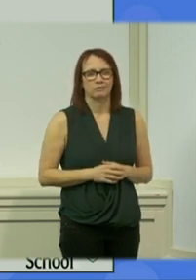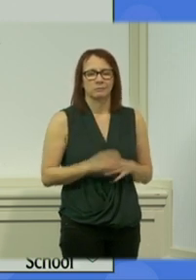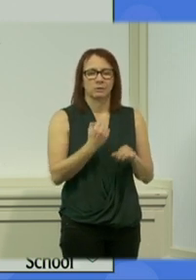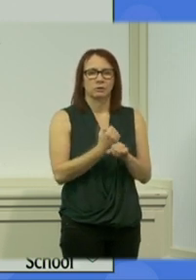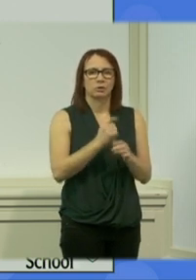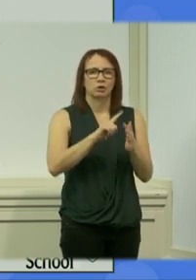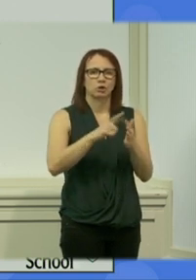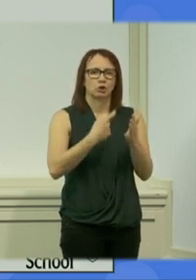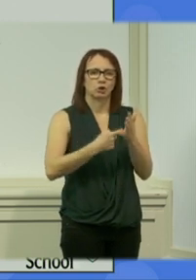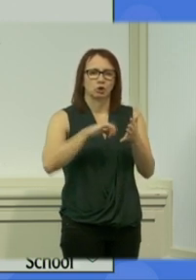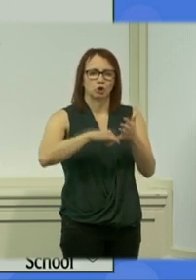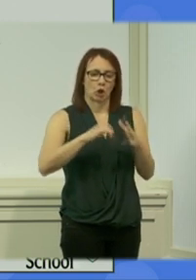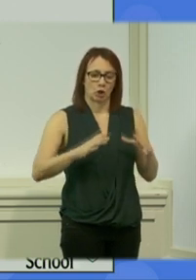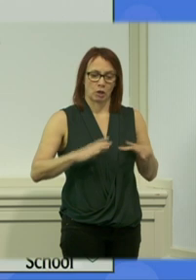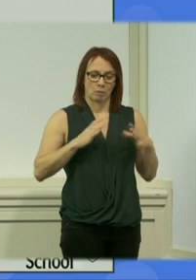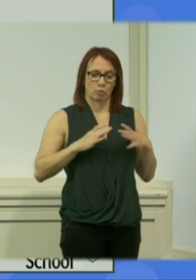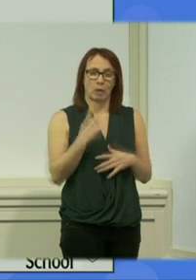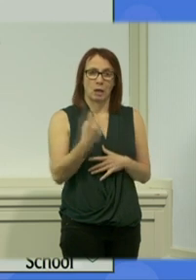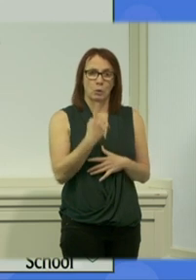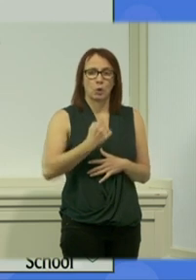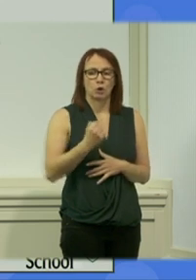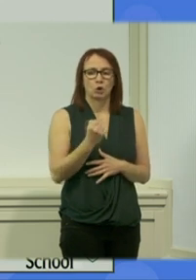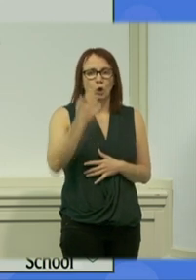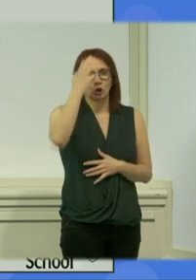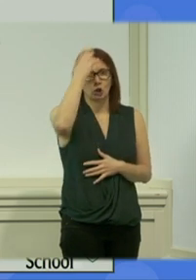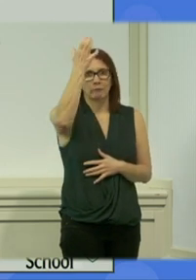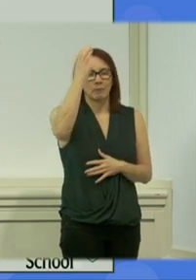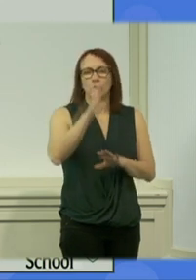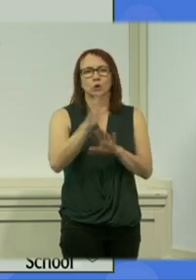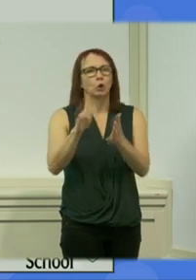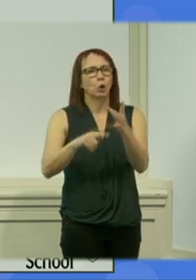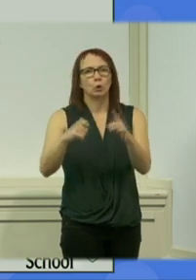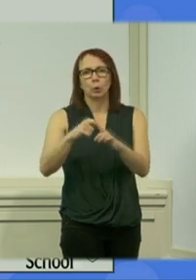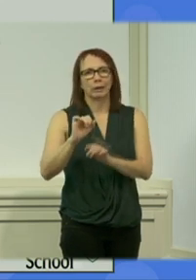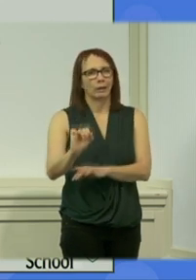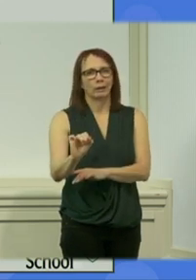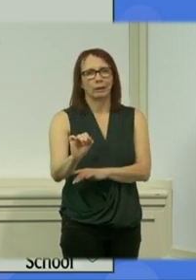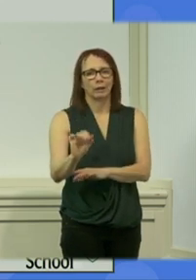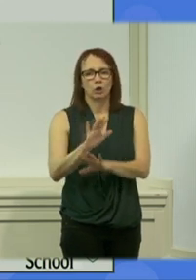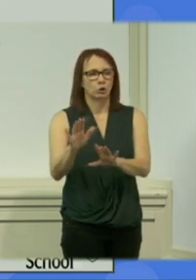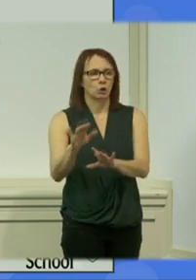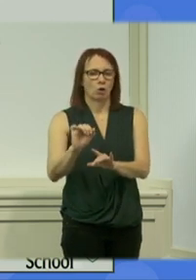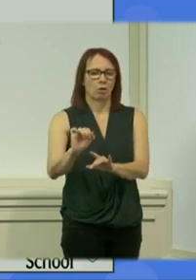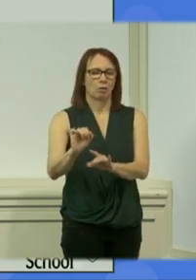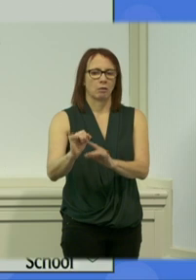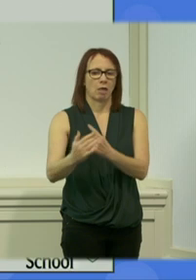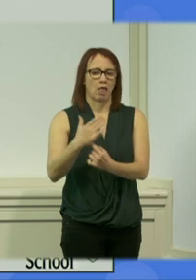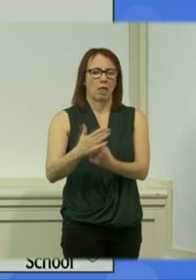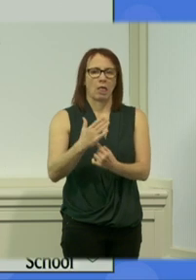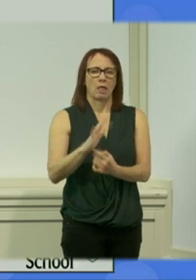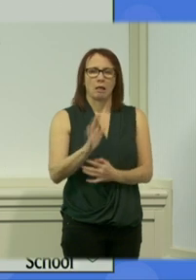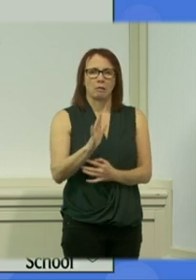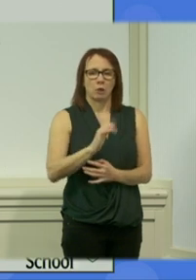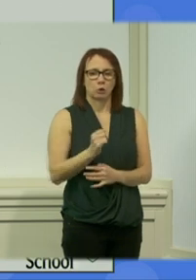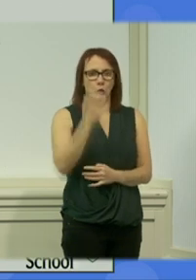GERS is prepared by the Scottish government. It's not a UK government conspiracy. It's